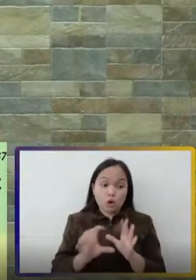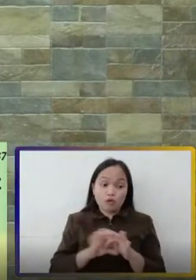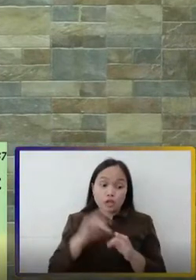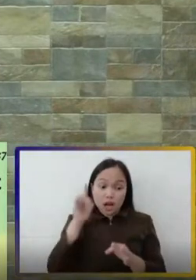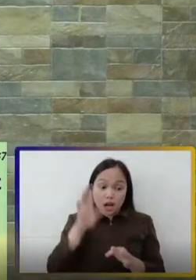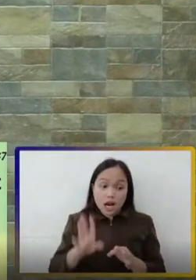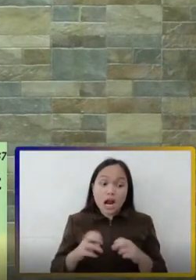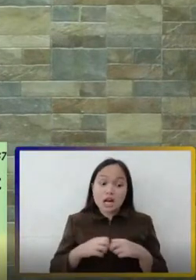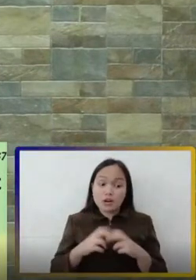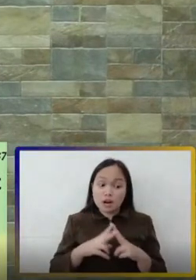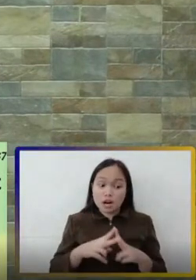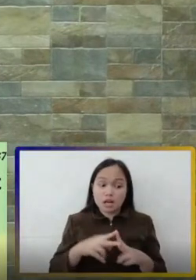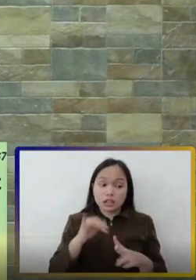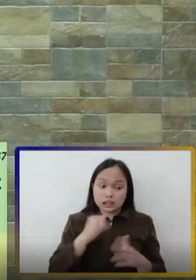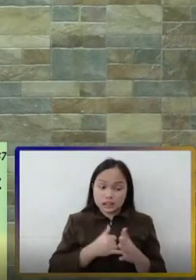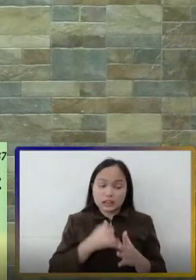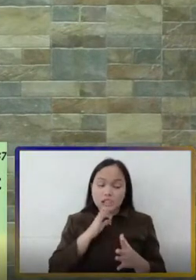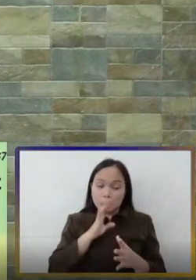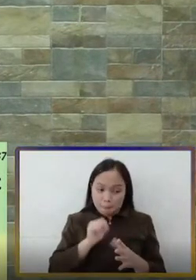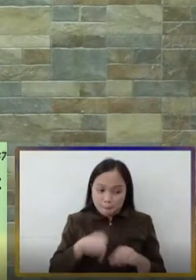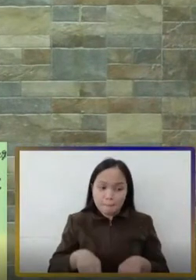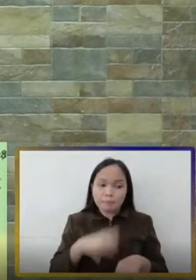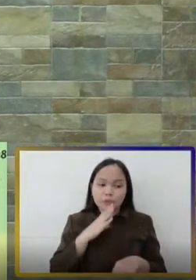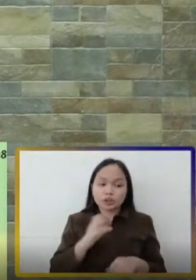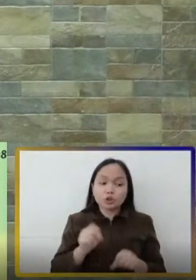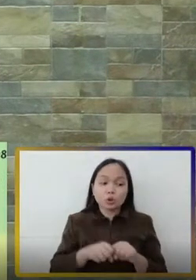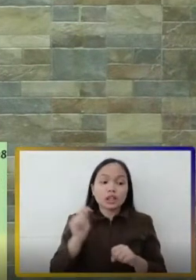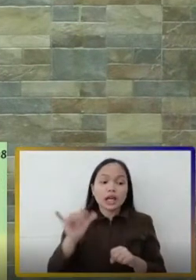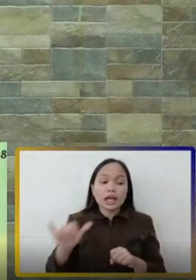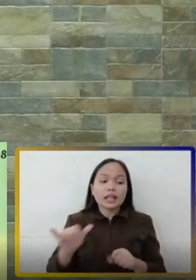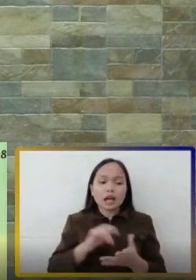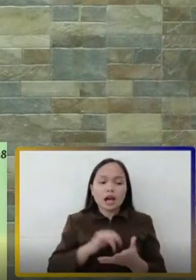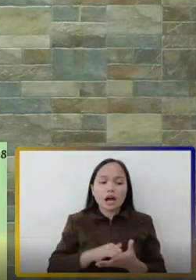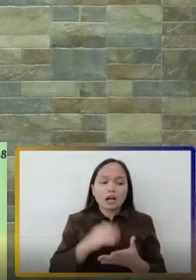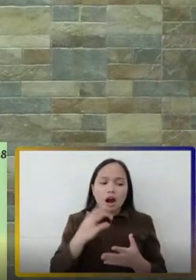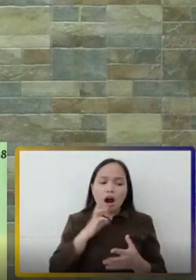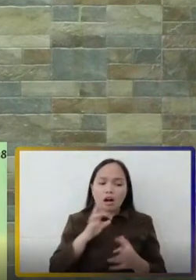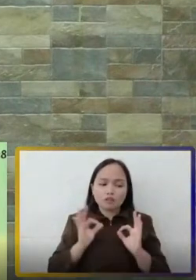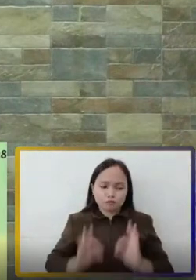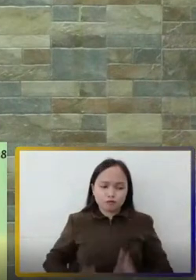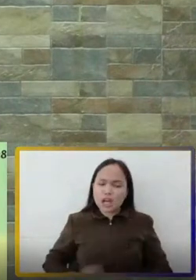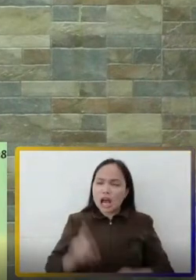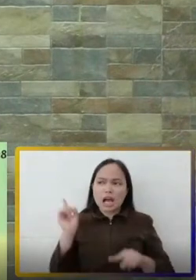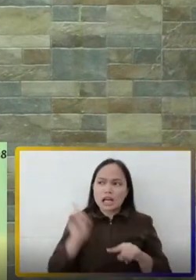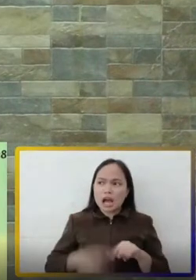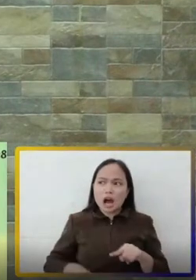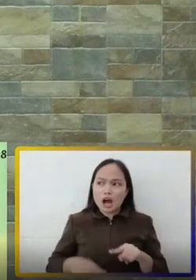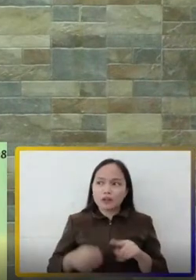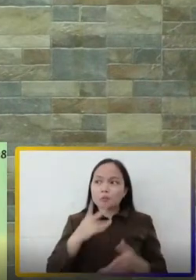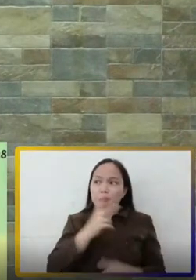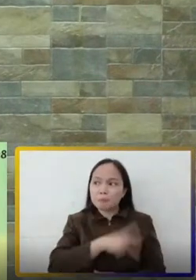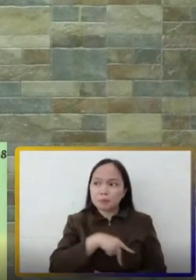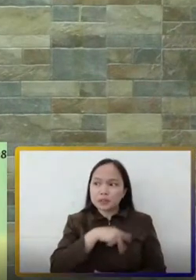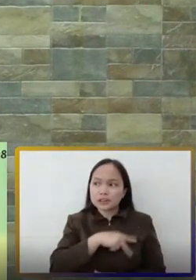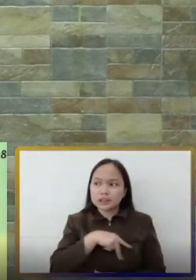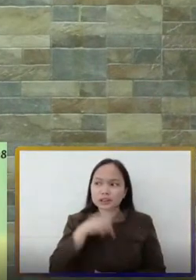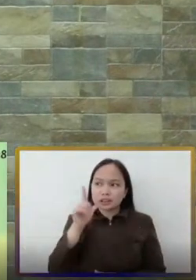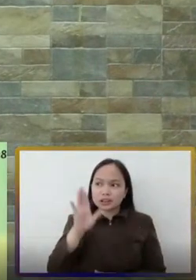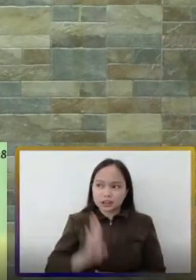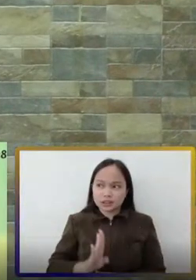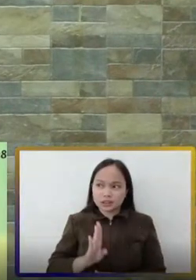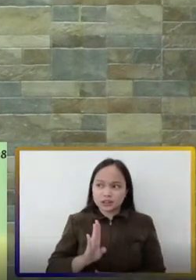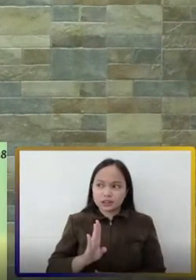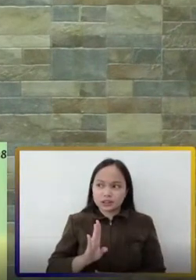God, neither indeed can be. So then they that are in the flesh cannot what?